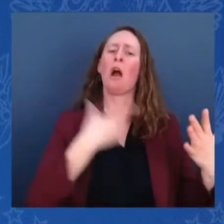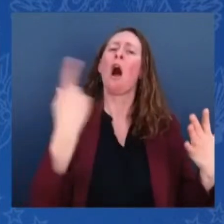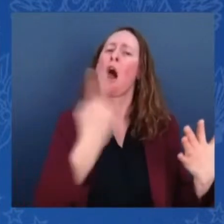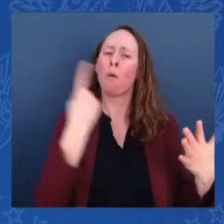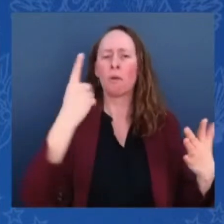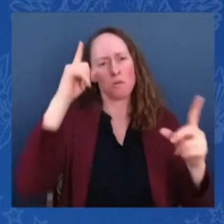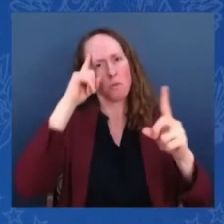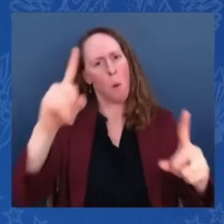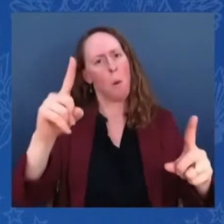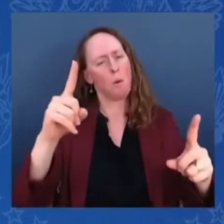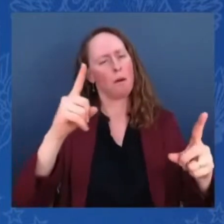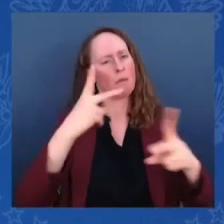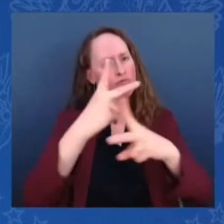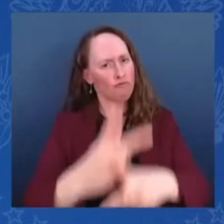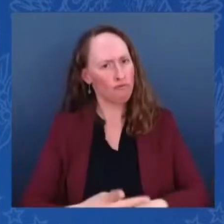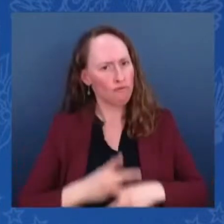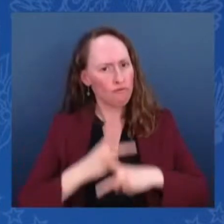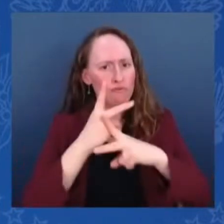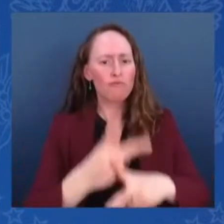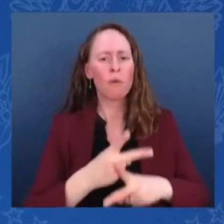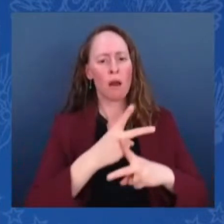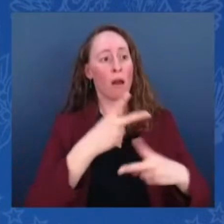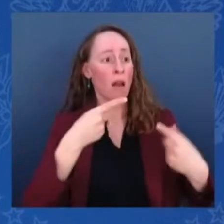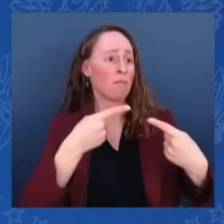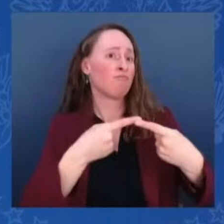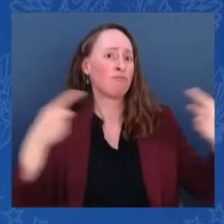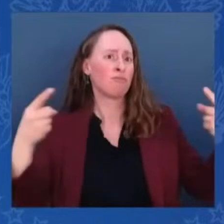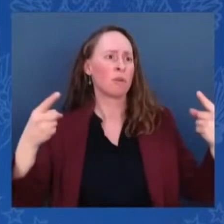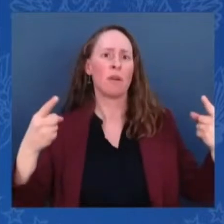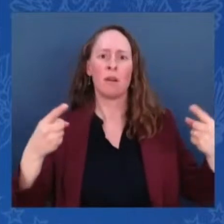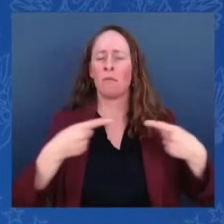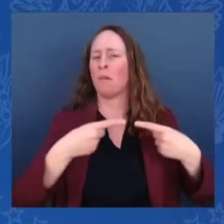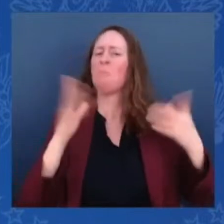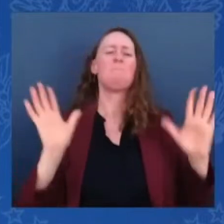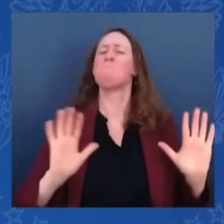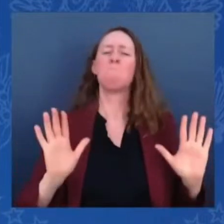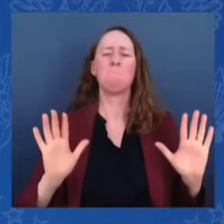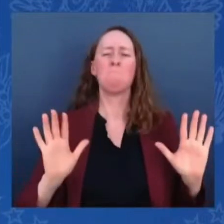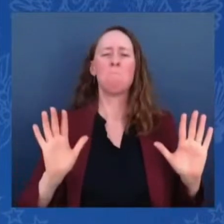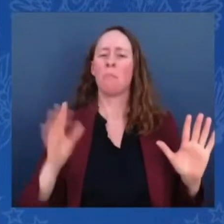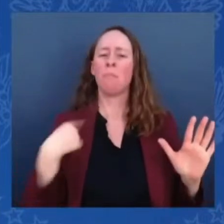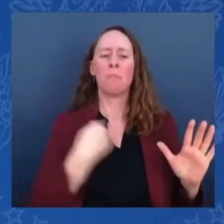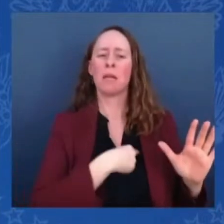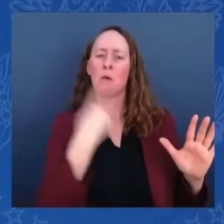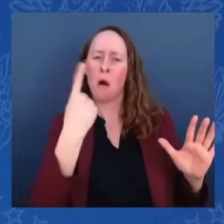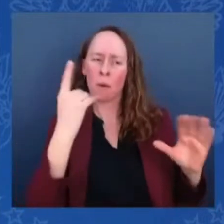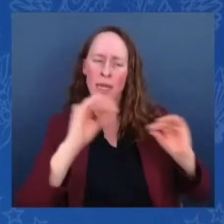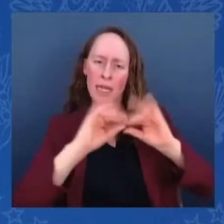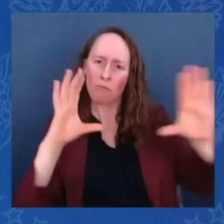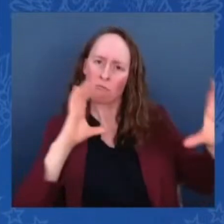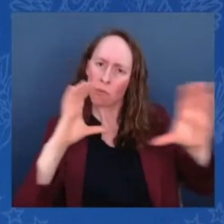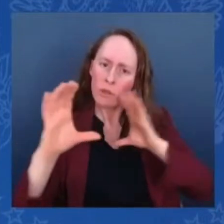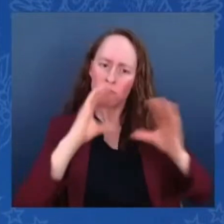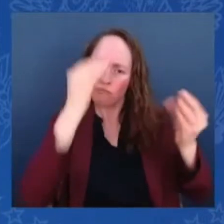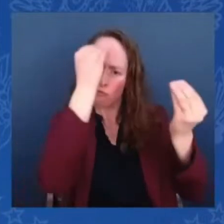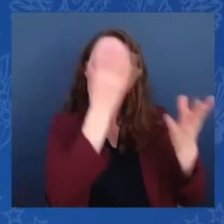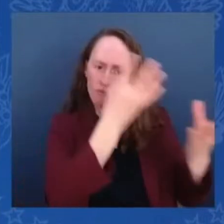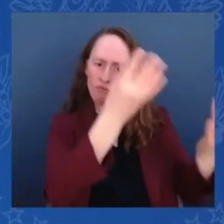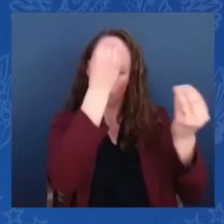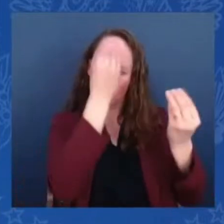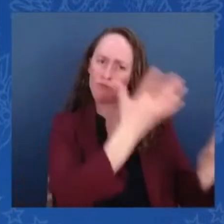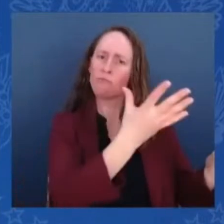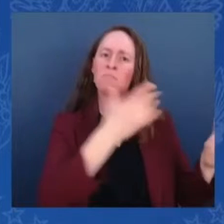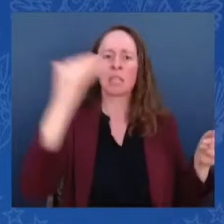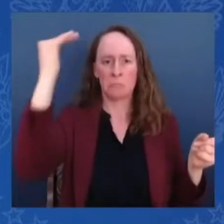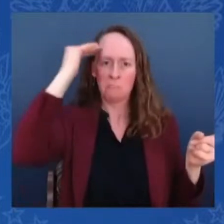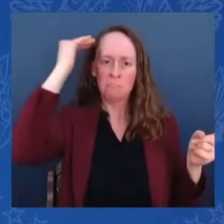into conflict. We've created lines of communication between President Xi and myself, and between the leaders of our militaries.